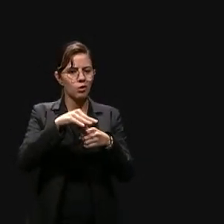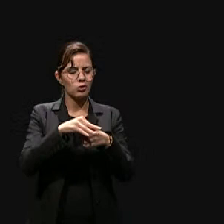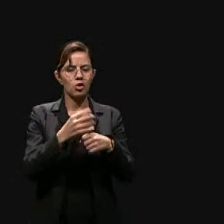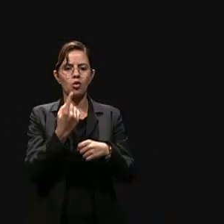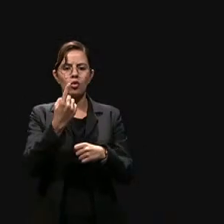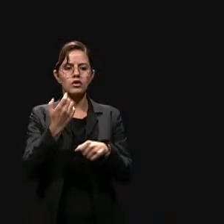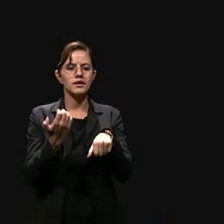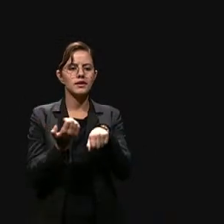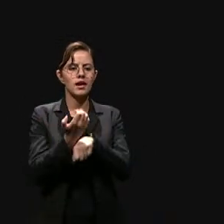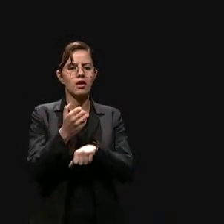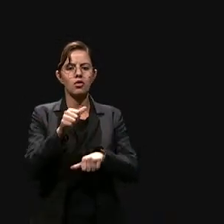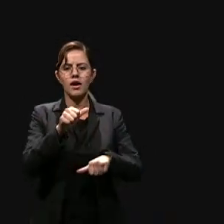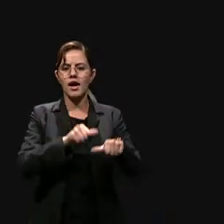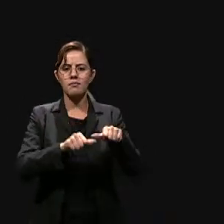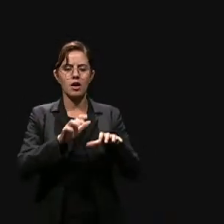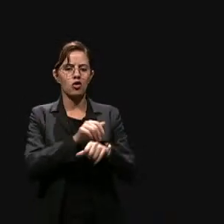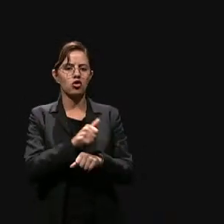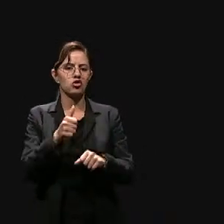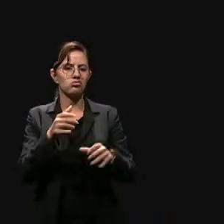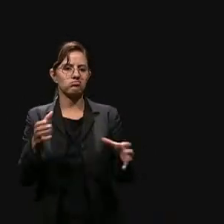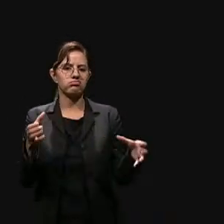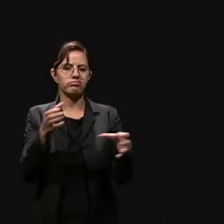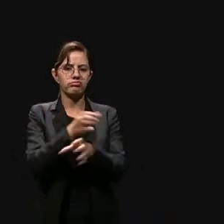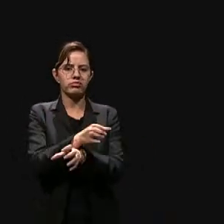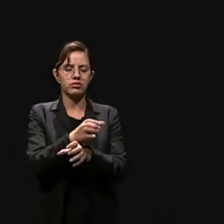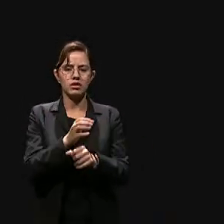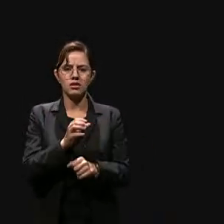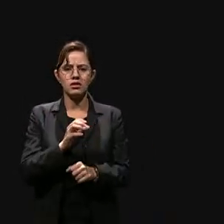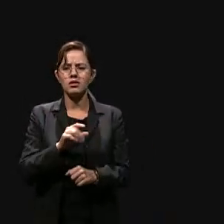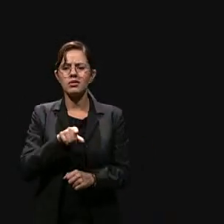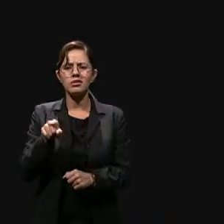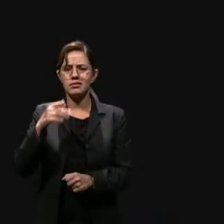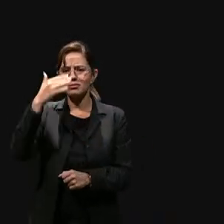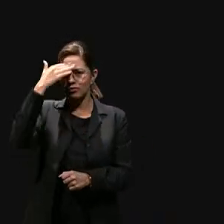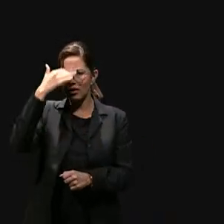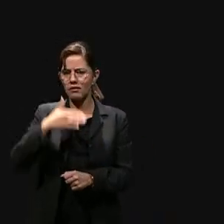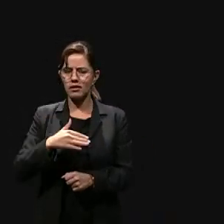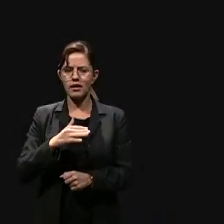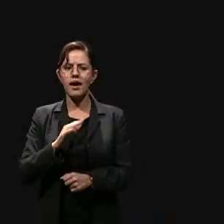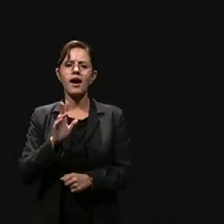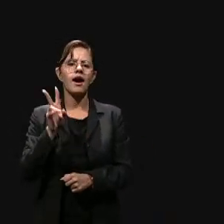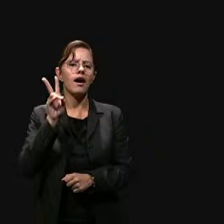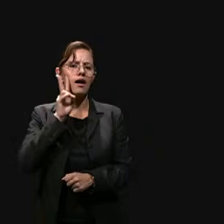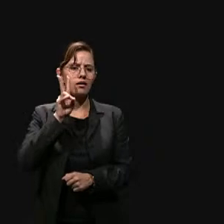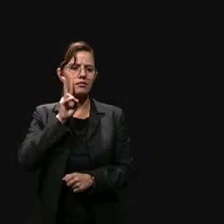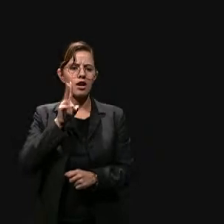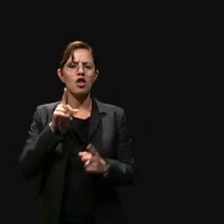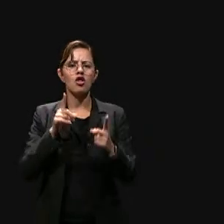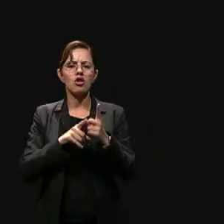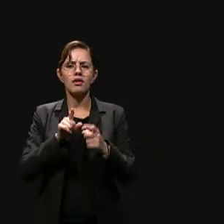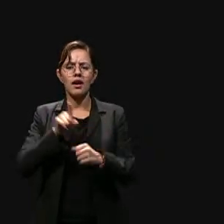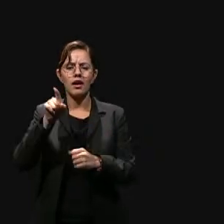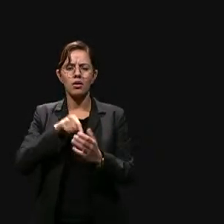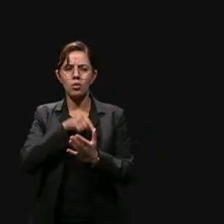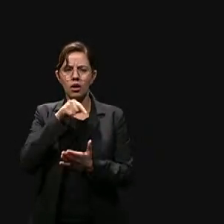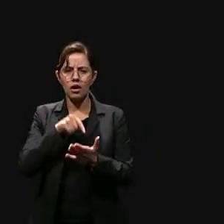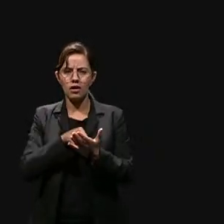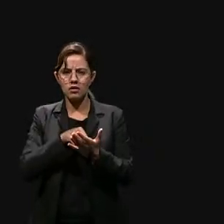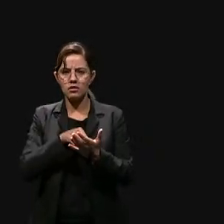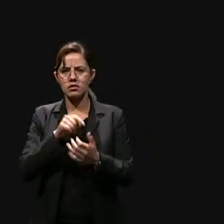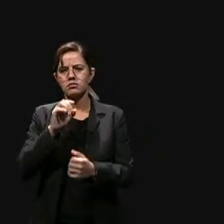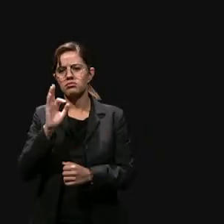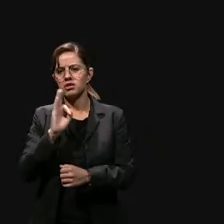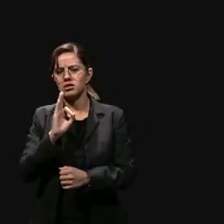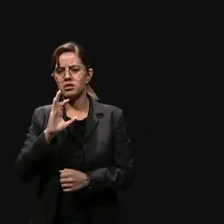voting equipment in Ohio or wherever it happens to be. So making sure that the journalists